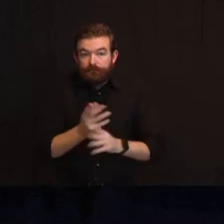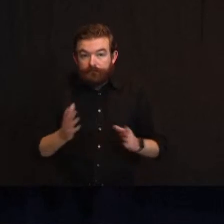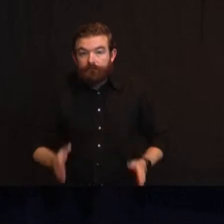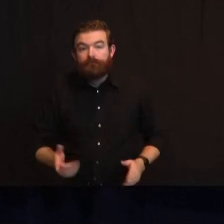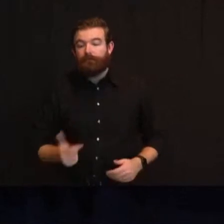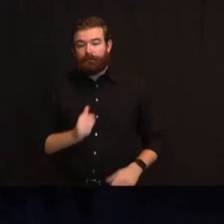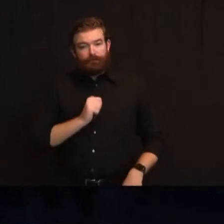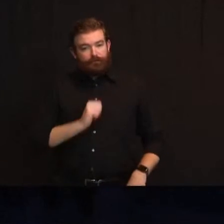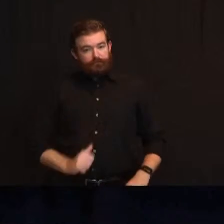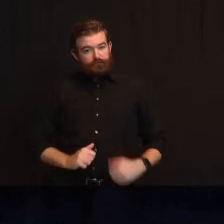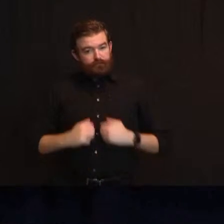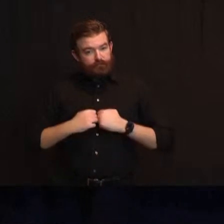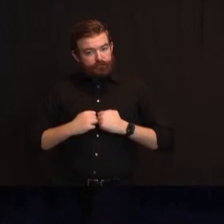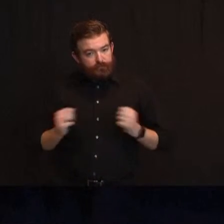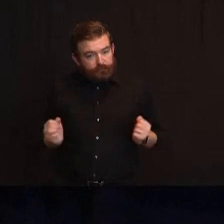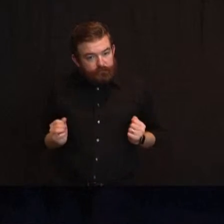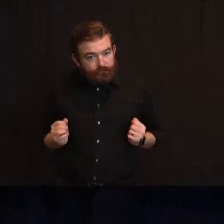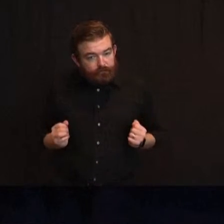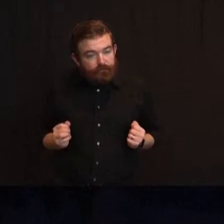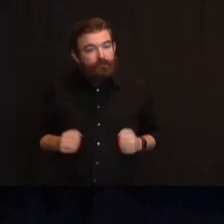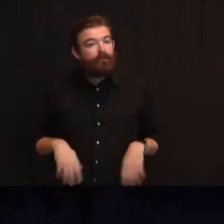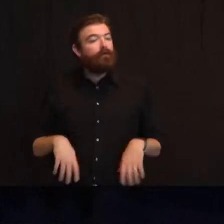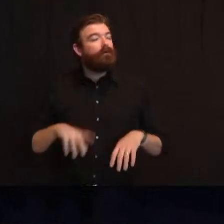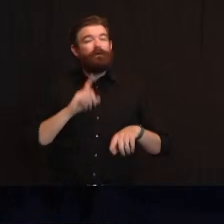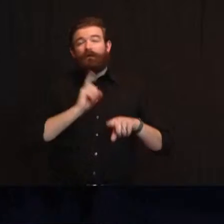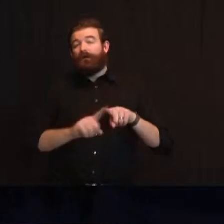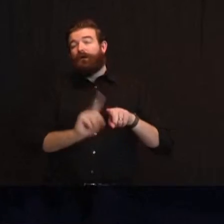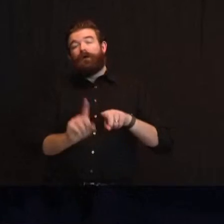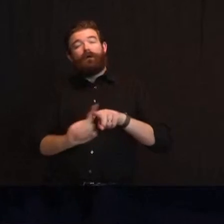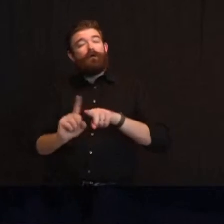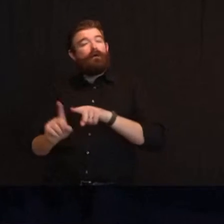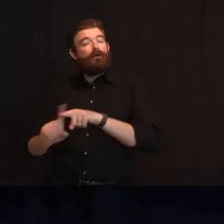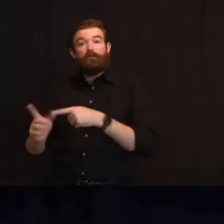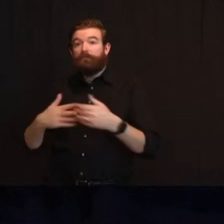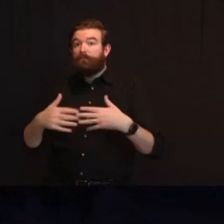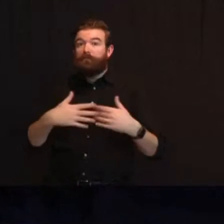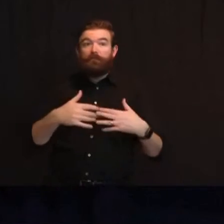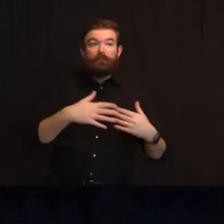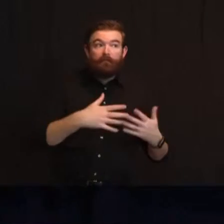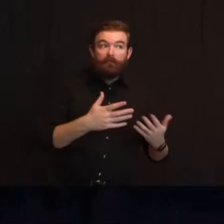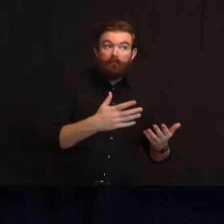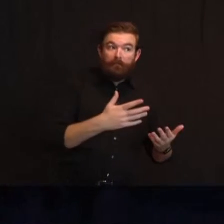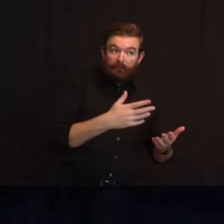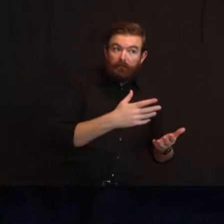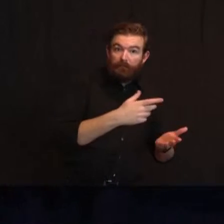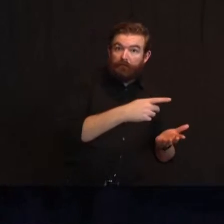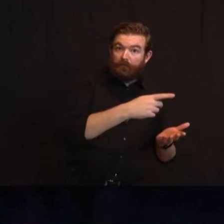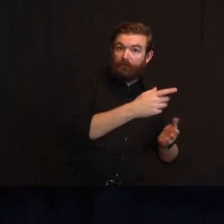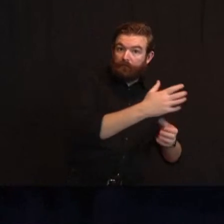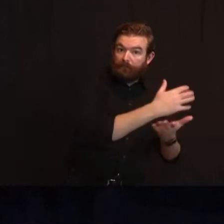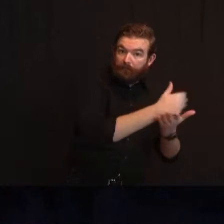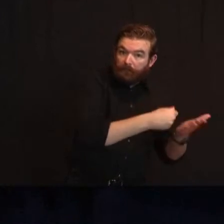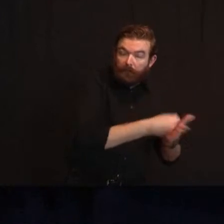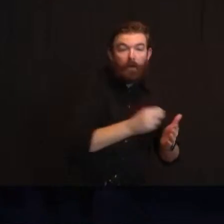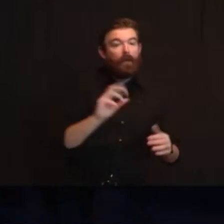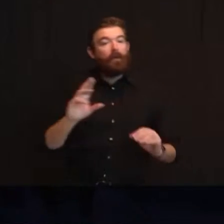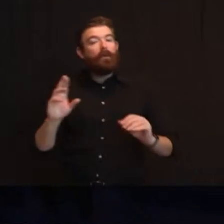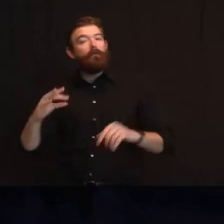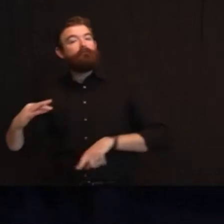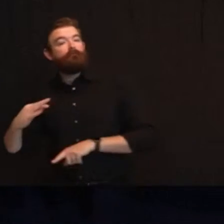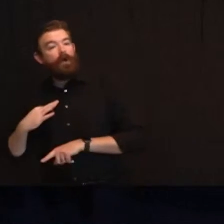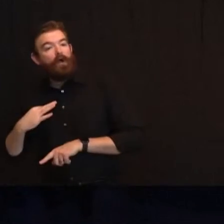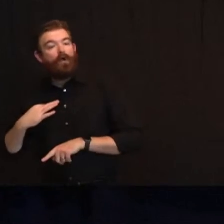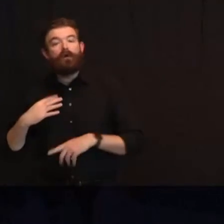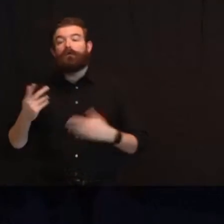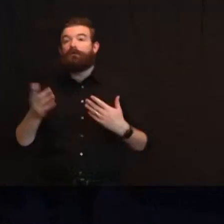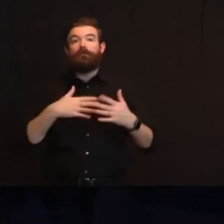other paid and unpaid people who work in healthcare settings who may have direct or indirect contact with